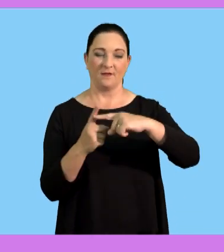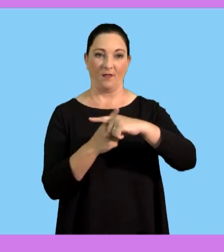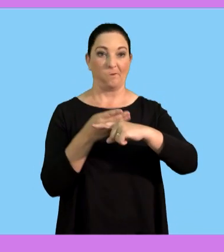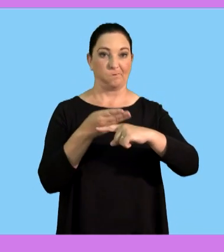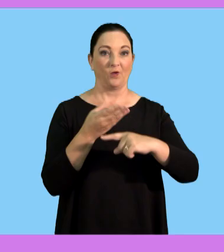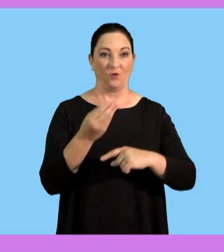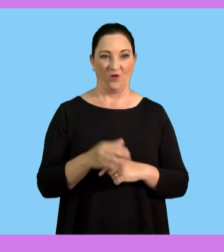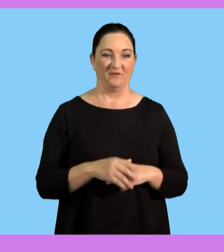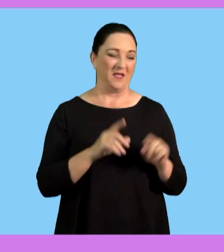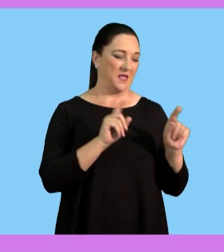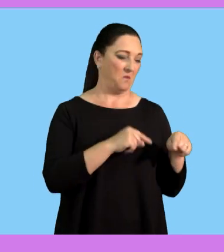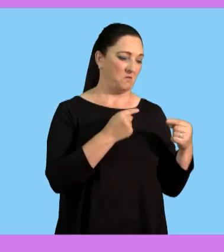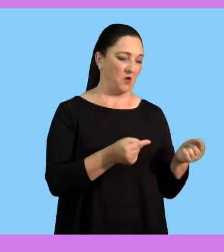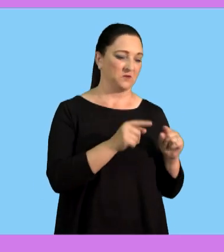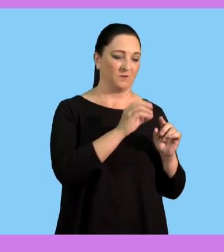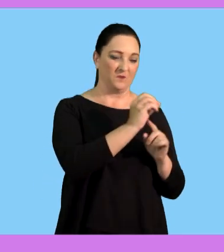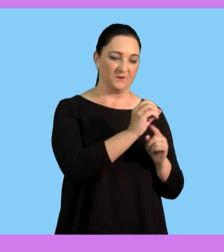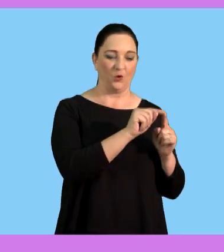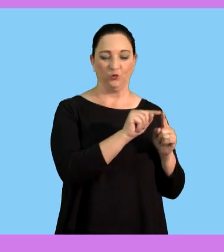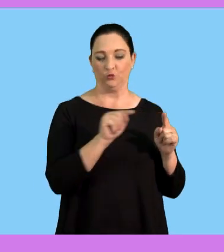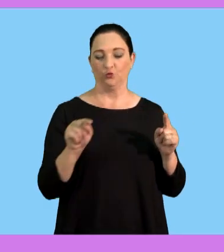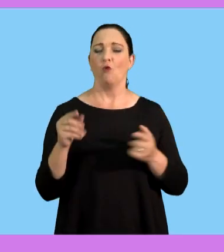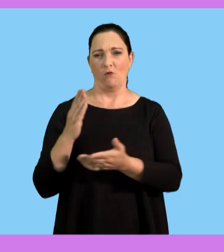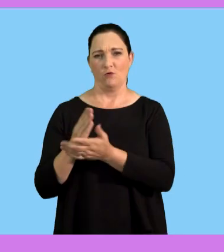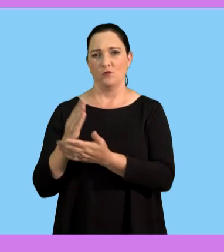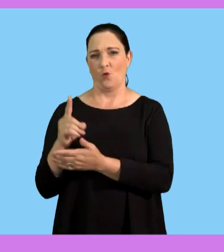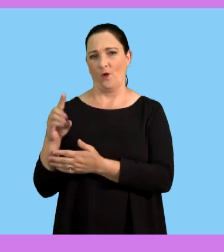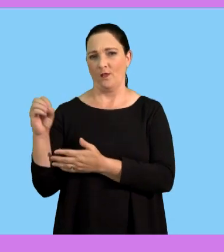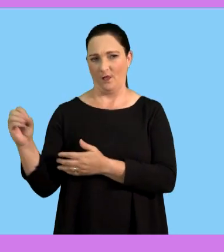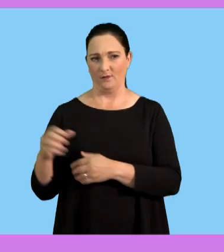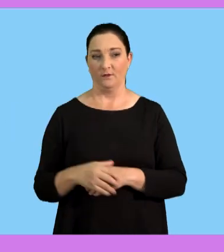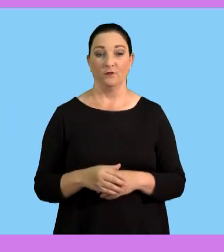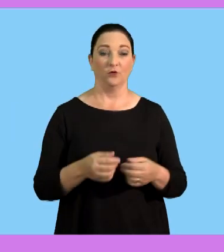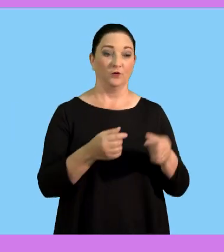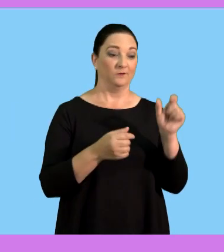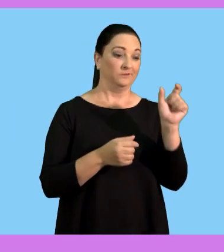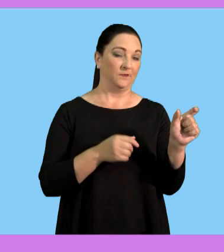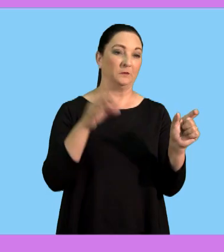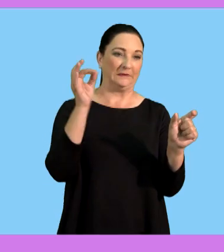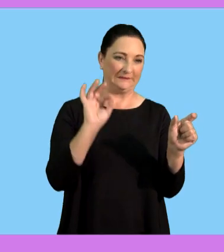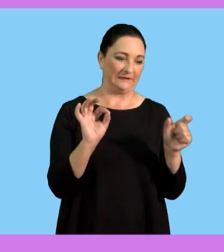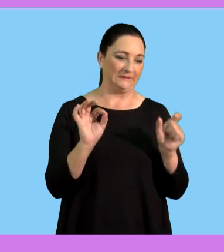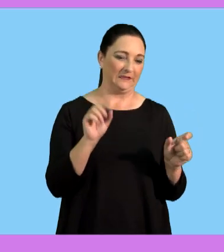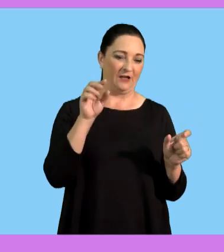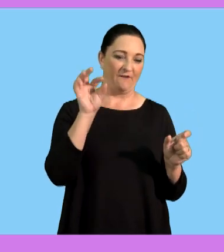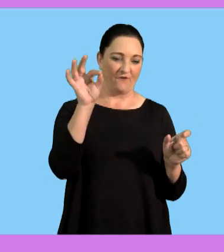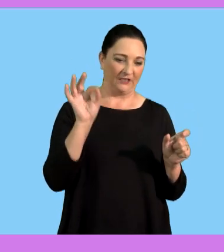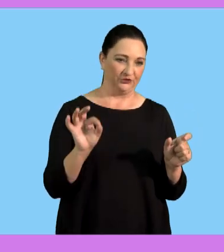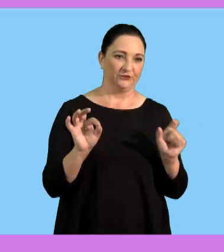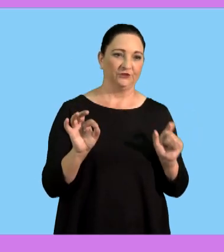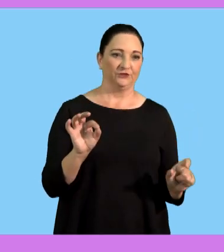scale, starting at impossible all the way to certain, right? Also indicated percentages, fractions, and